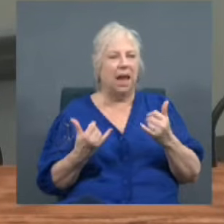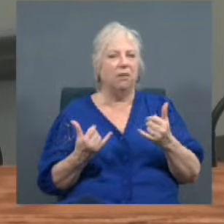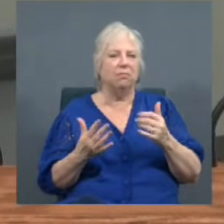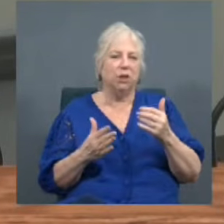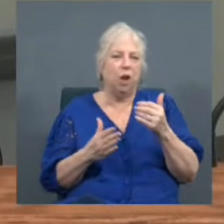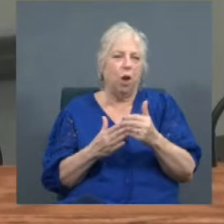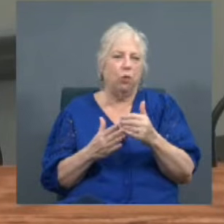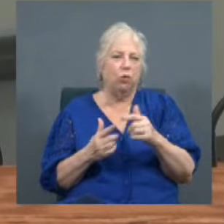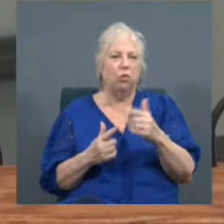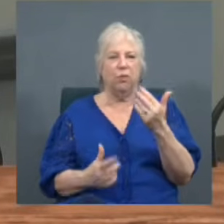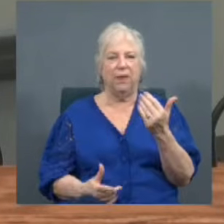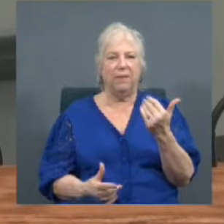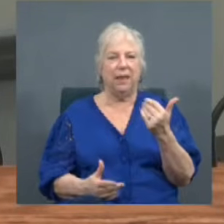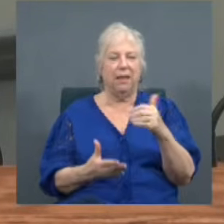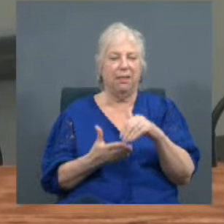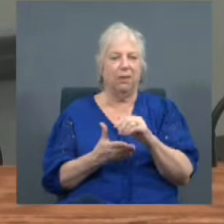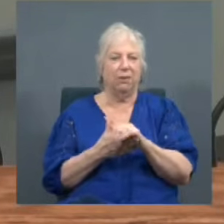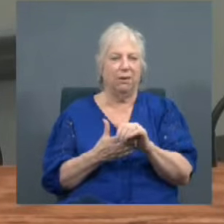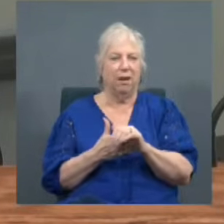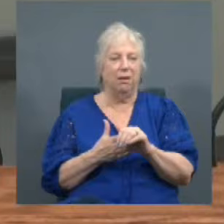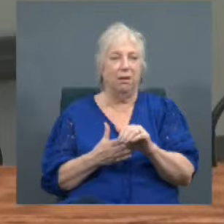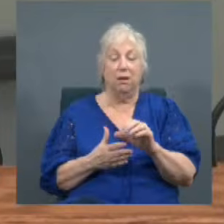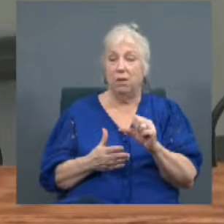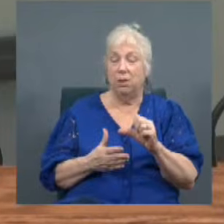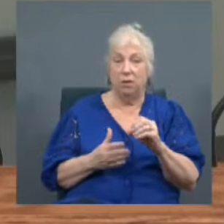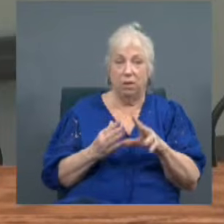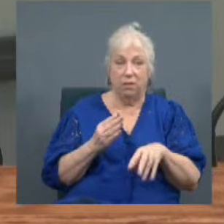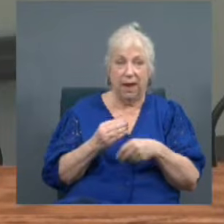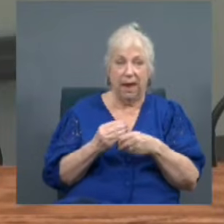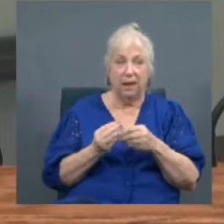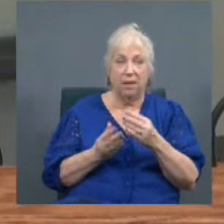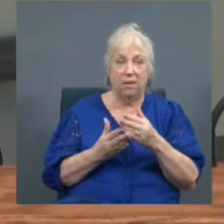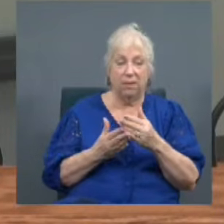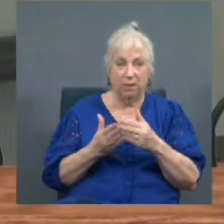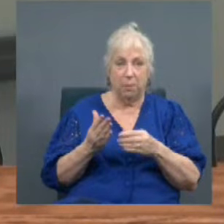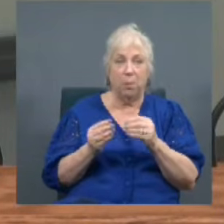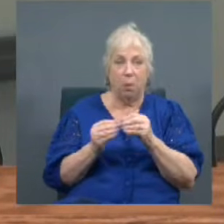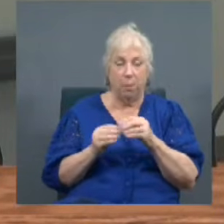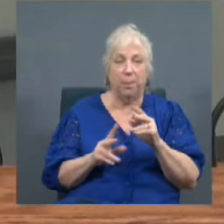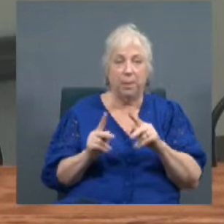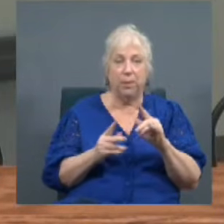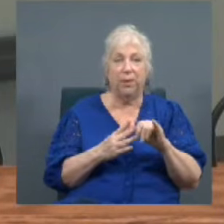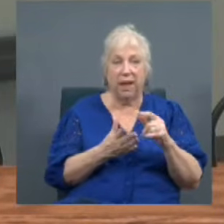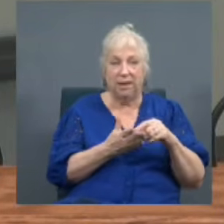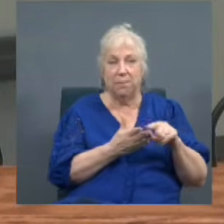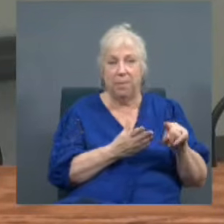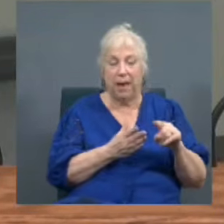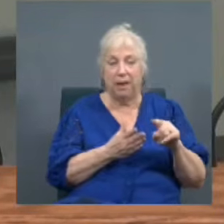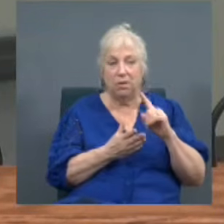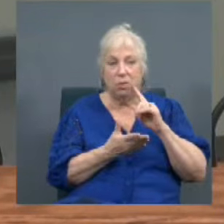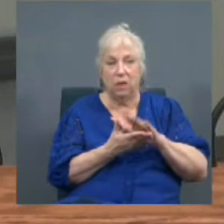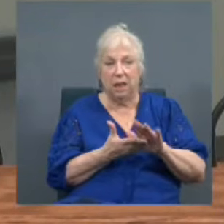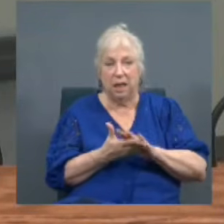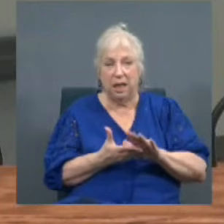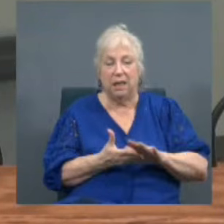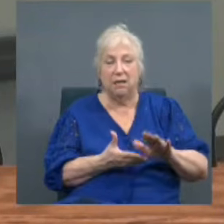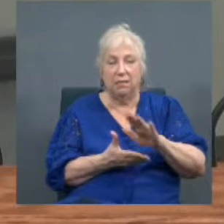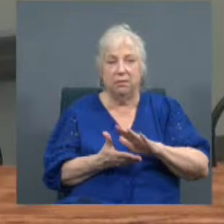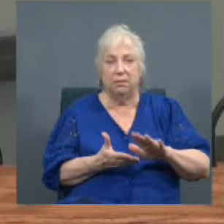it's closer to 15,000. Okay, so you added some more then that paid for it since the last report I got. Yes,